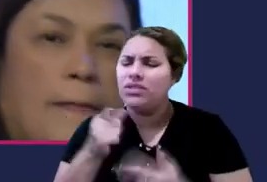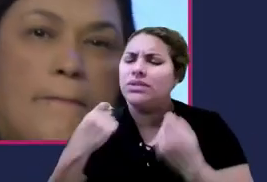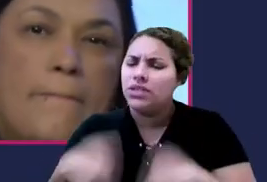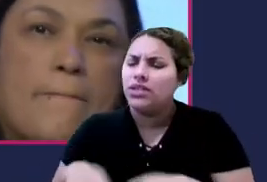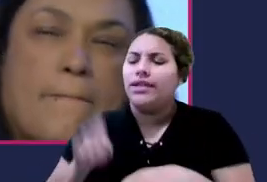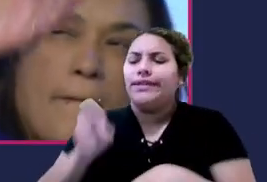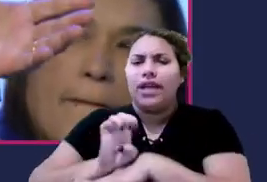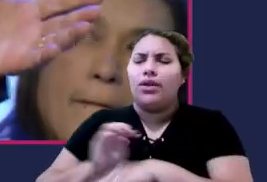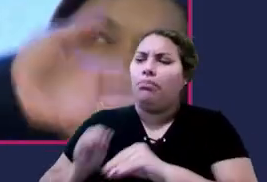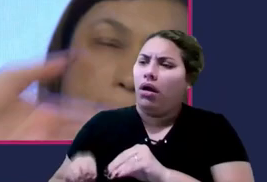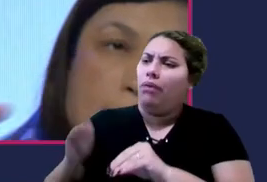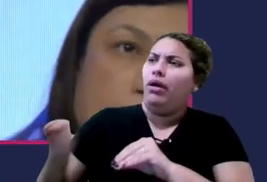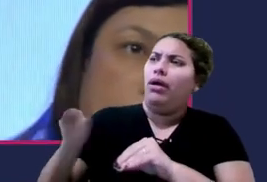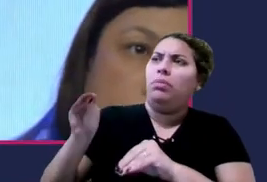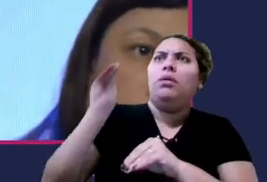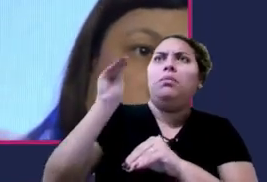doing